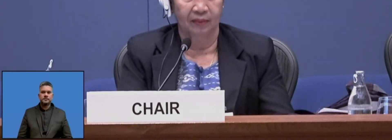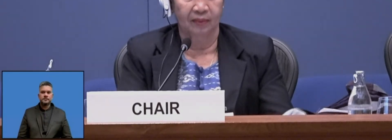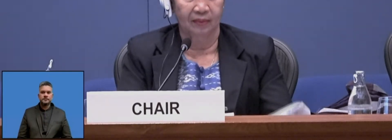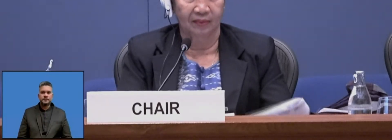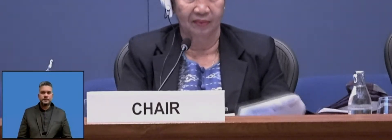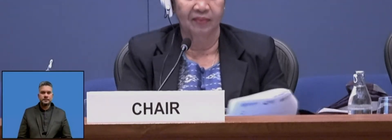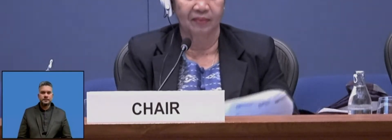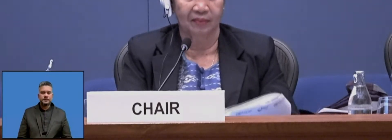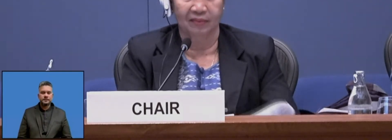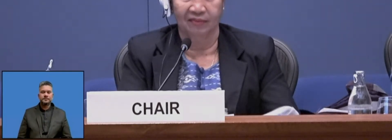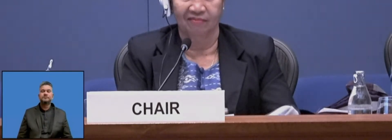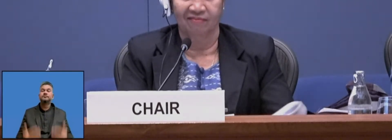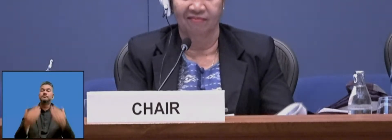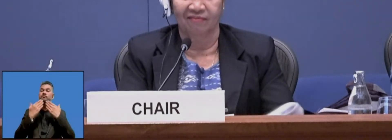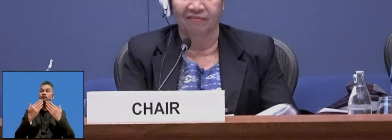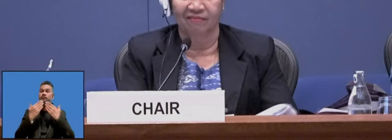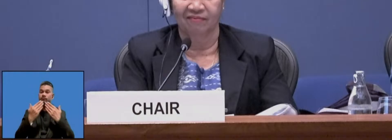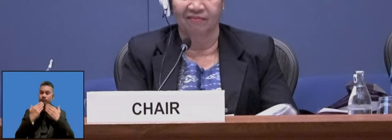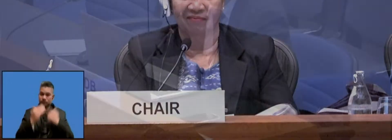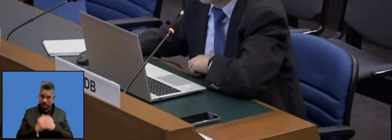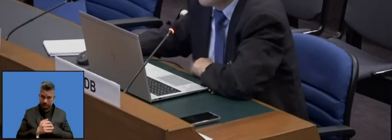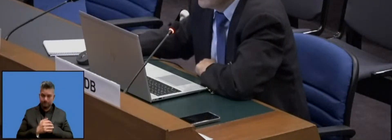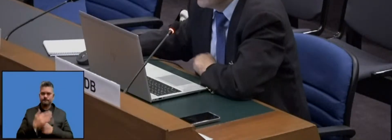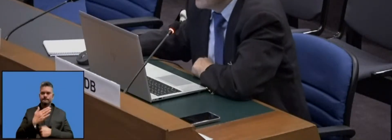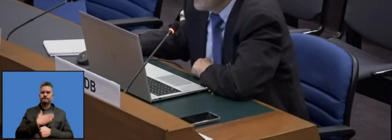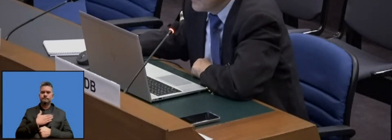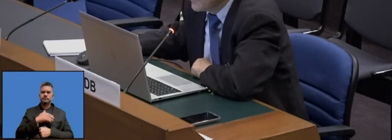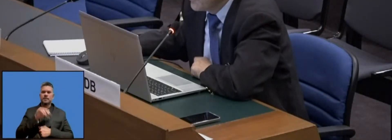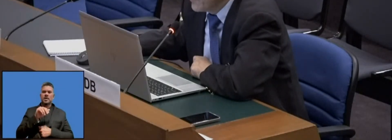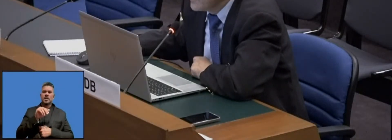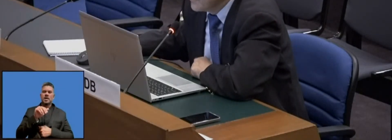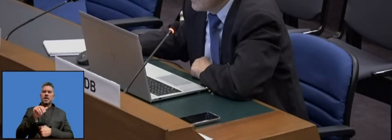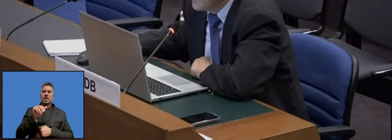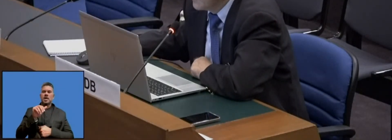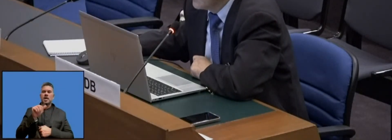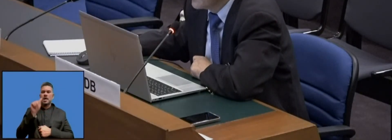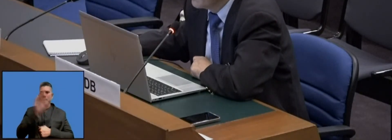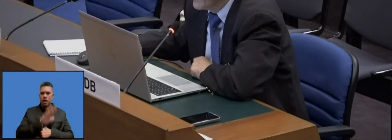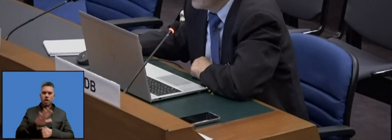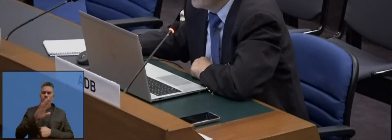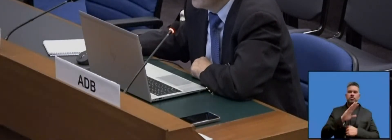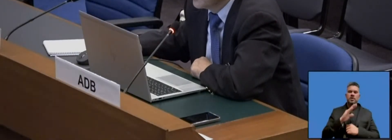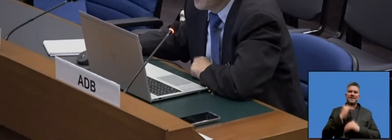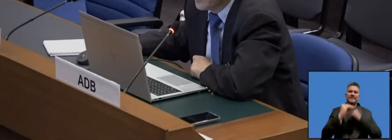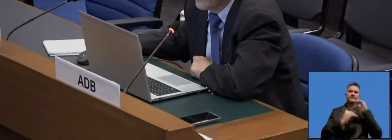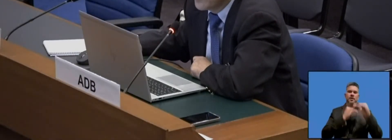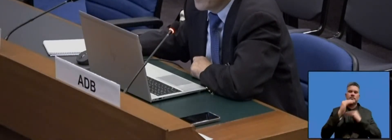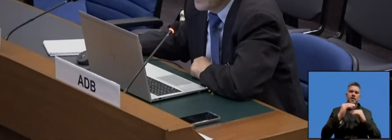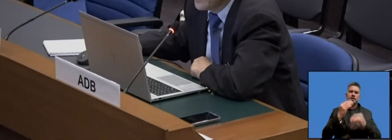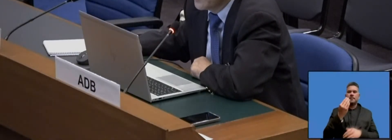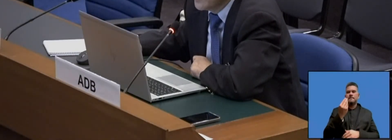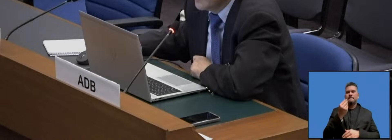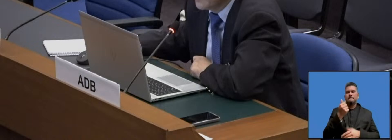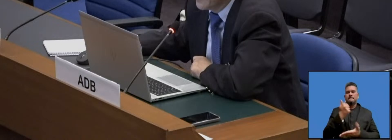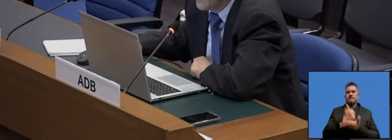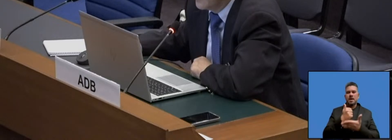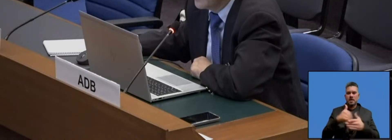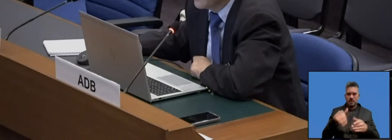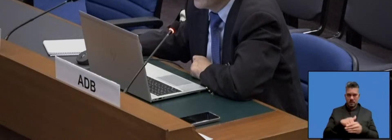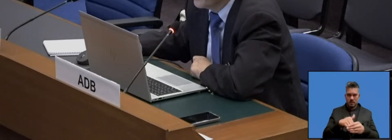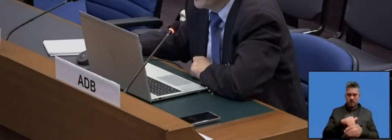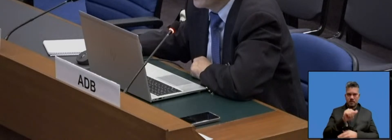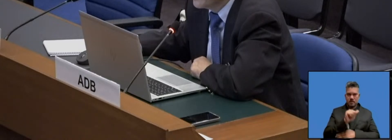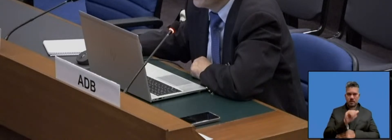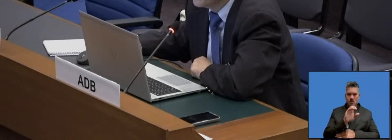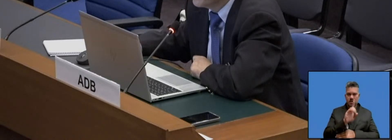Thank you, Chair. I represent Asian Development Bank. To start with, I'd like to echo all the previous speakers in